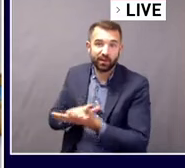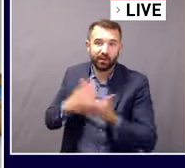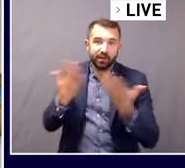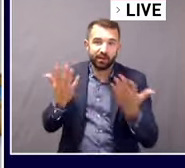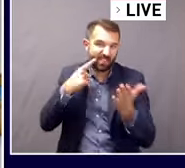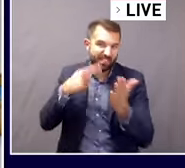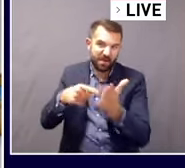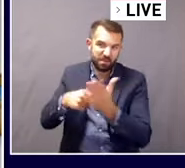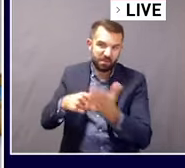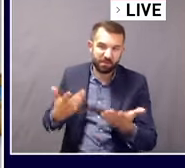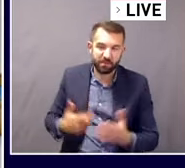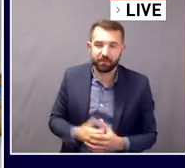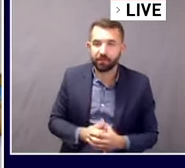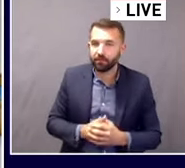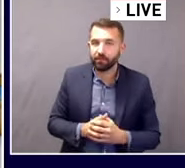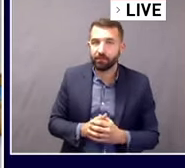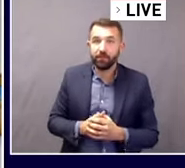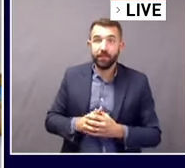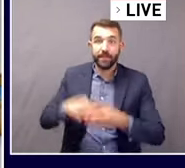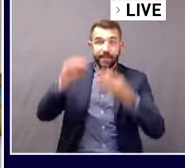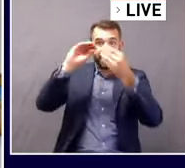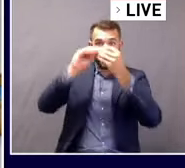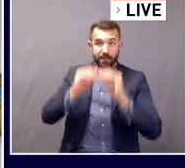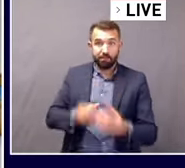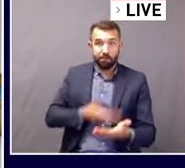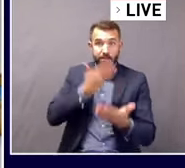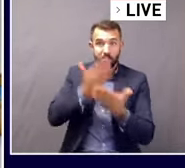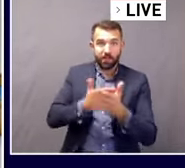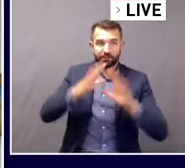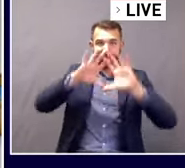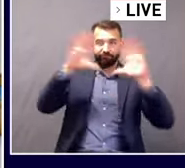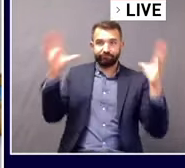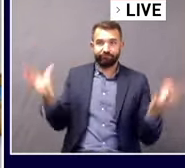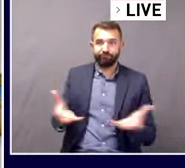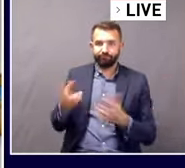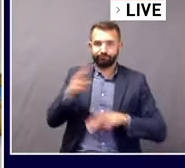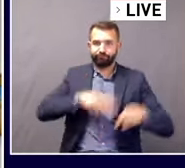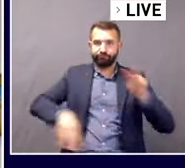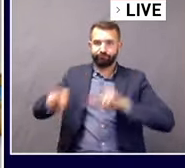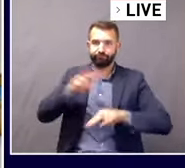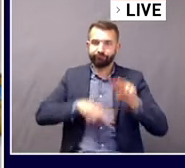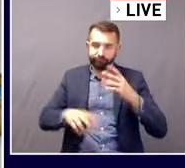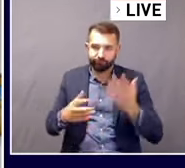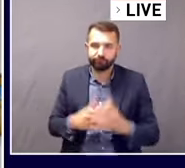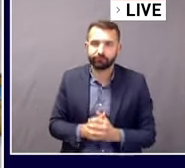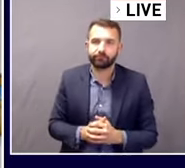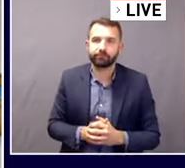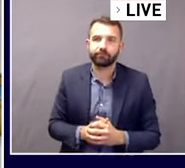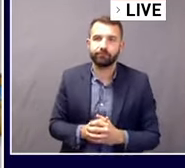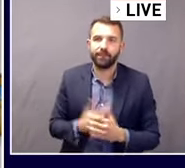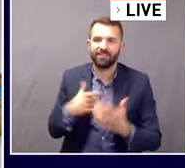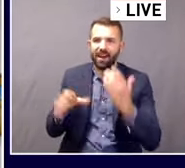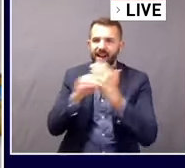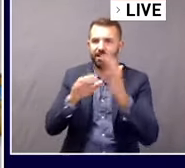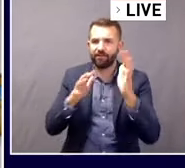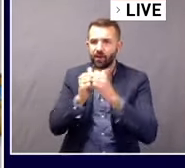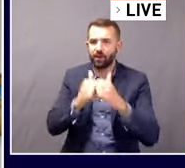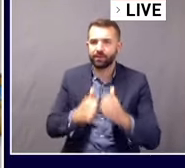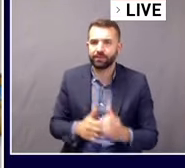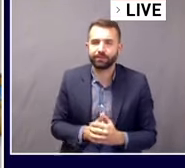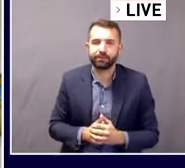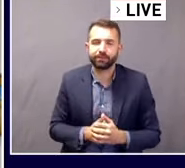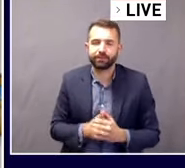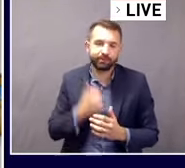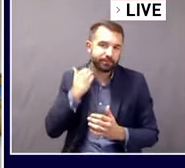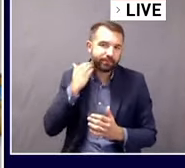holistic fashion. And just one follow-up question with that. So is there a reason that it kind of was held off for